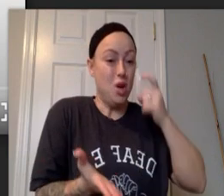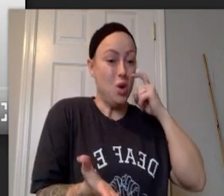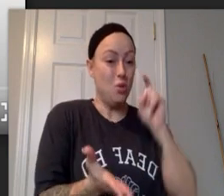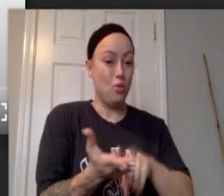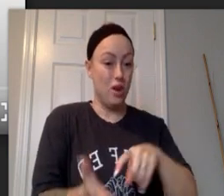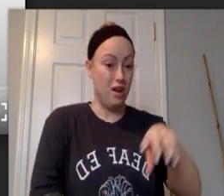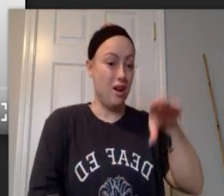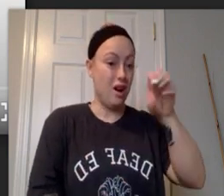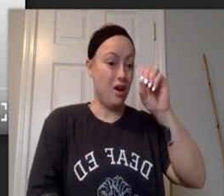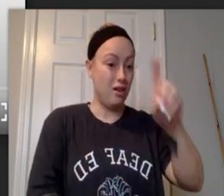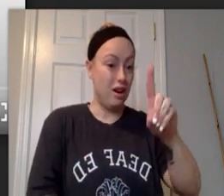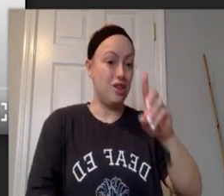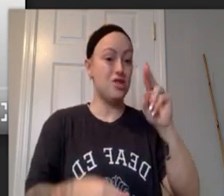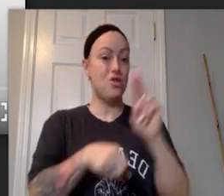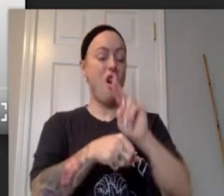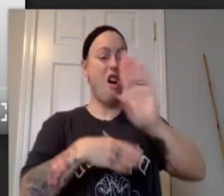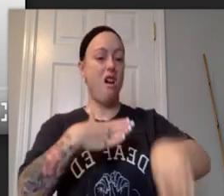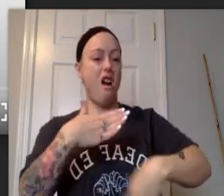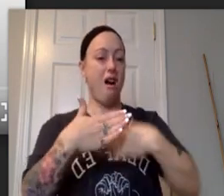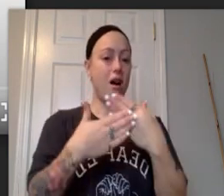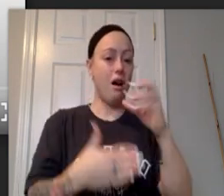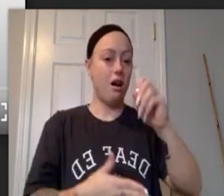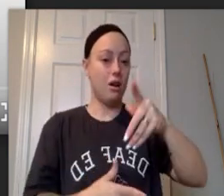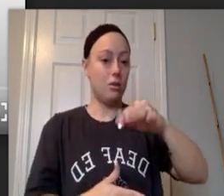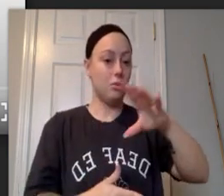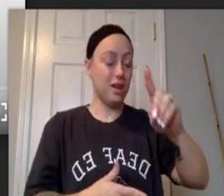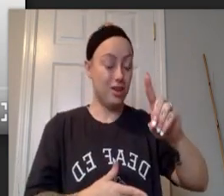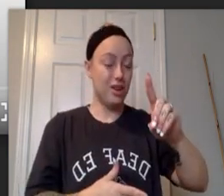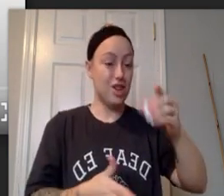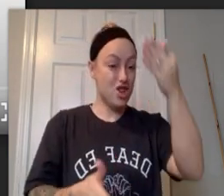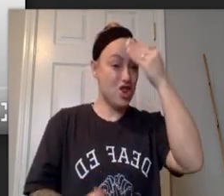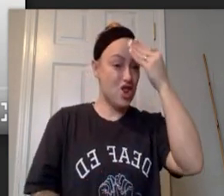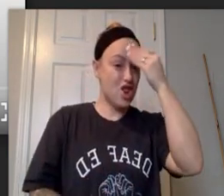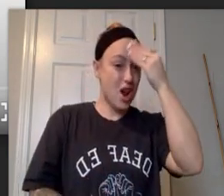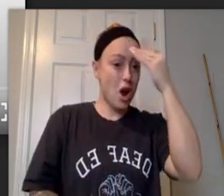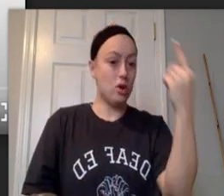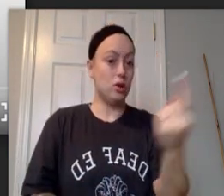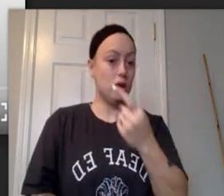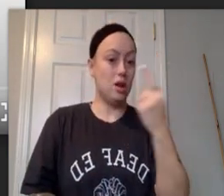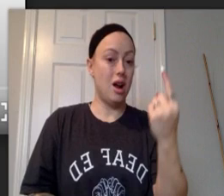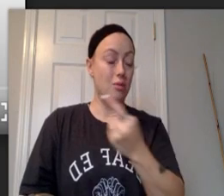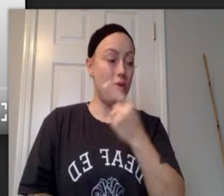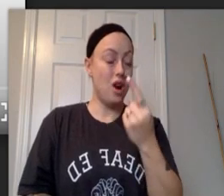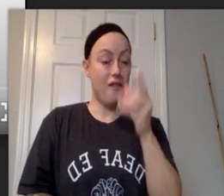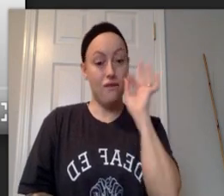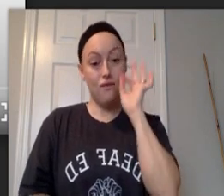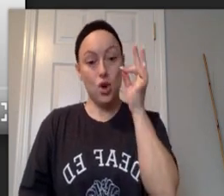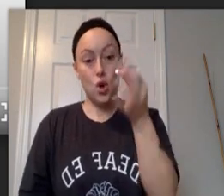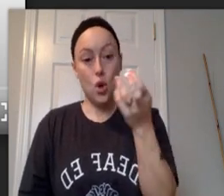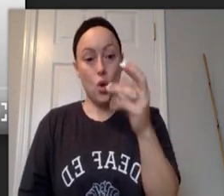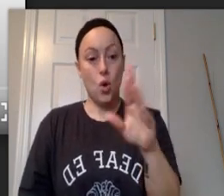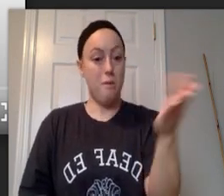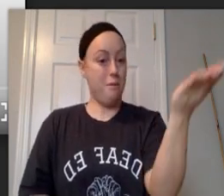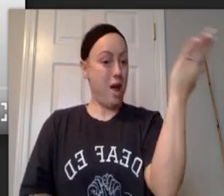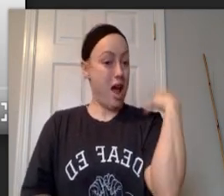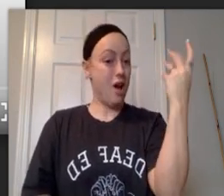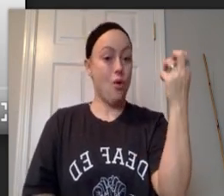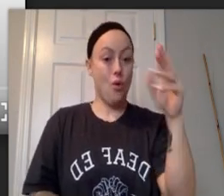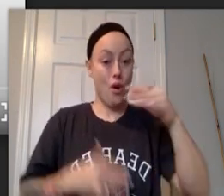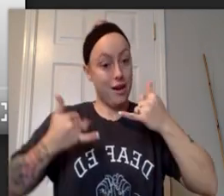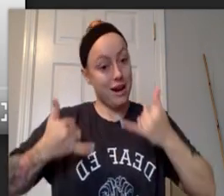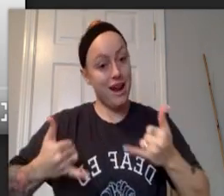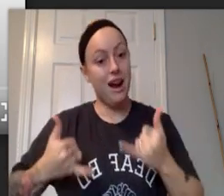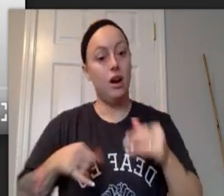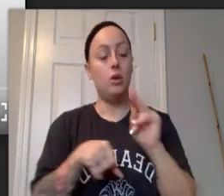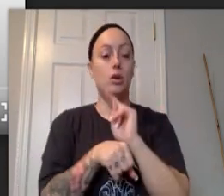world's opioids. We pretty much all know someone who, if not now, will be prescribed an opiate at some point in their